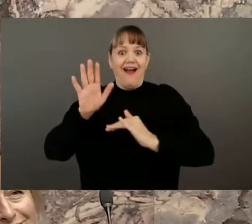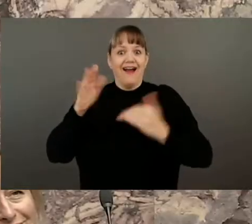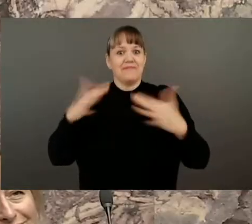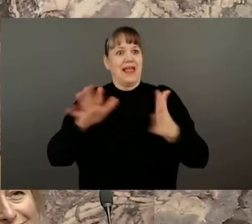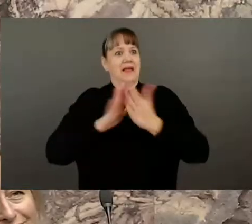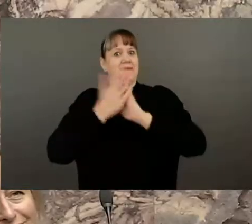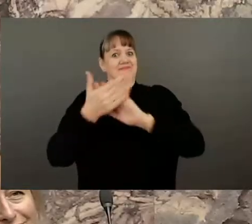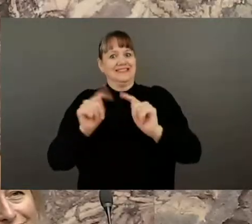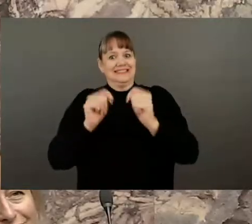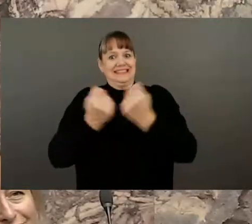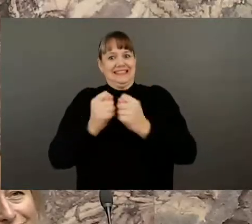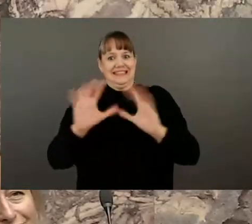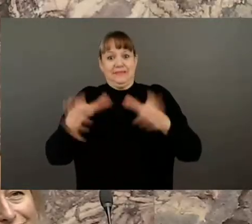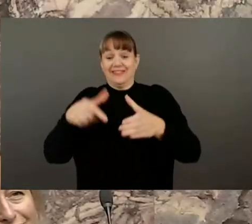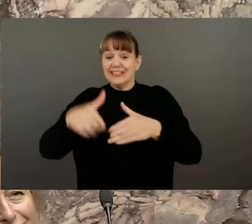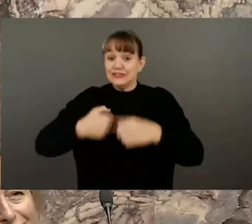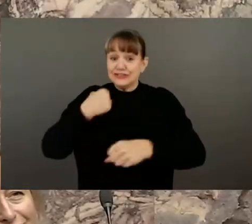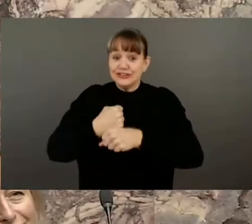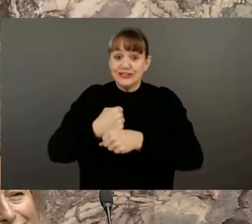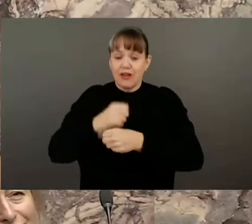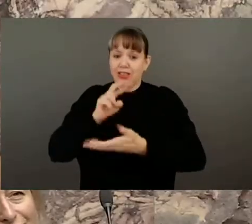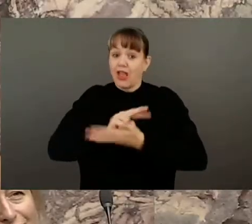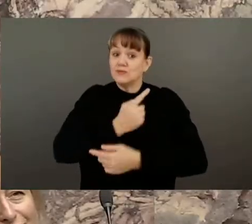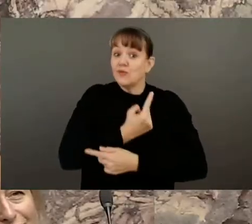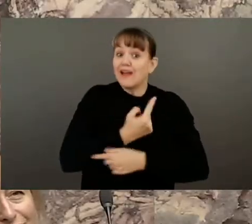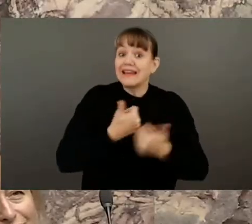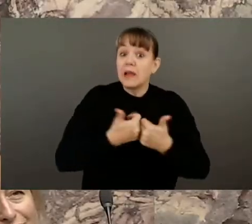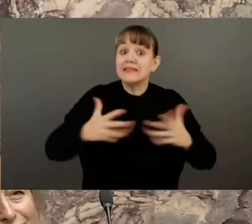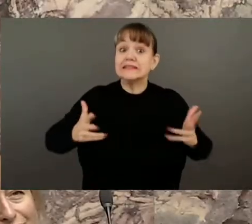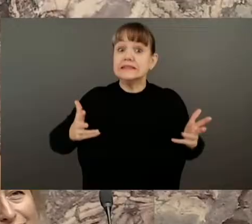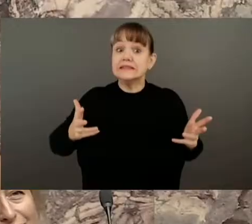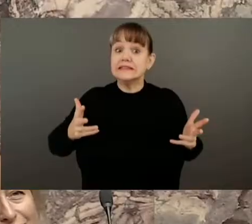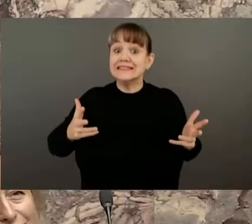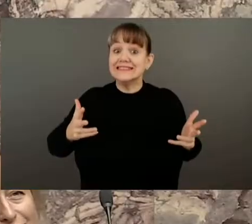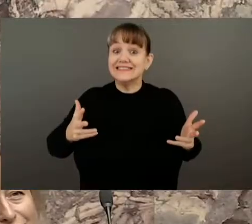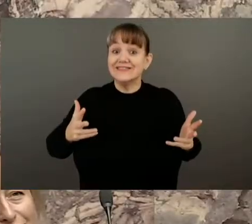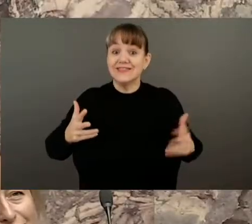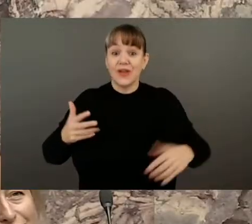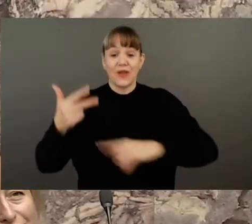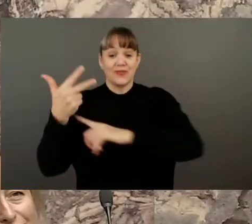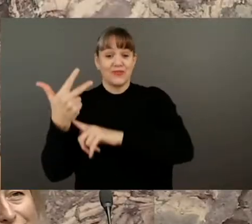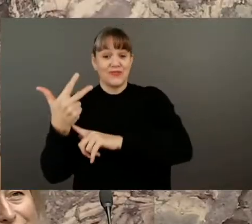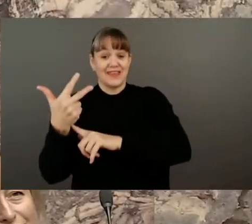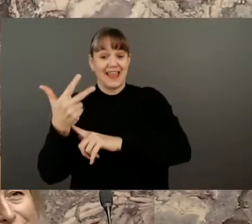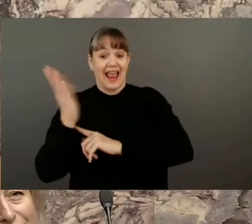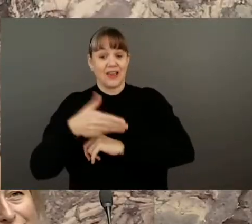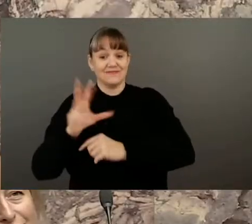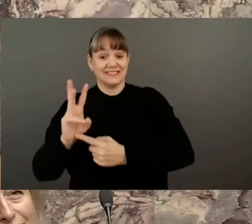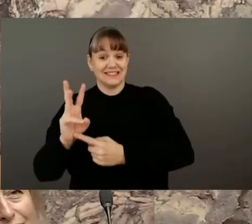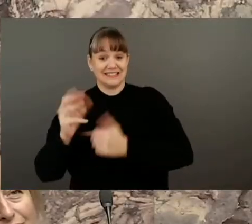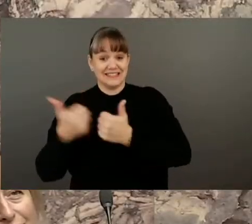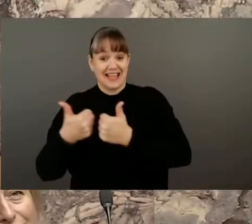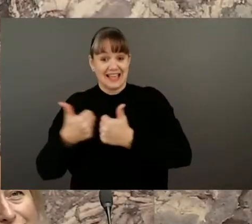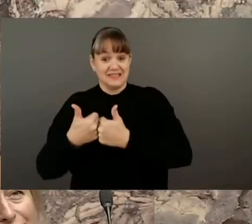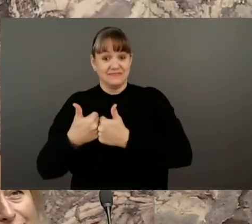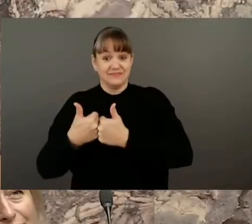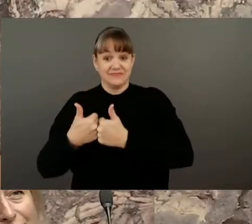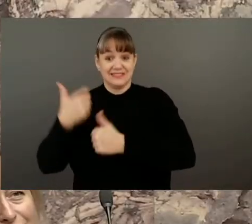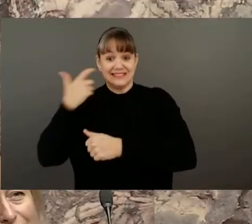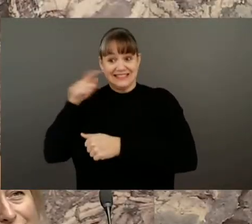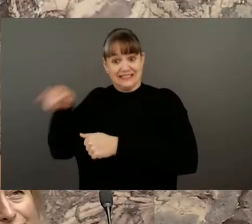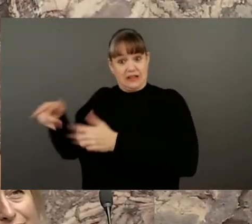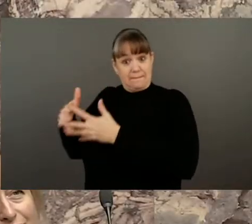game. 3 of their 6 games were played in the United States against tough American teams, and they came home with 2 huge wins. That's